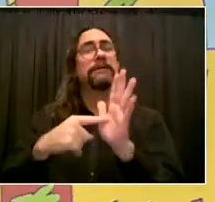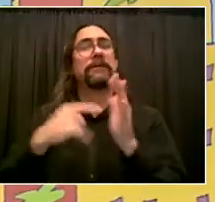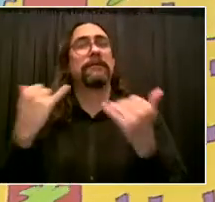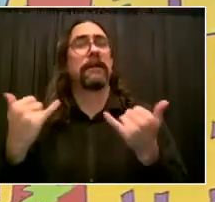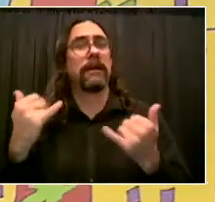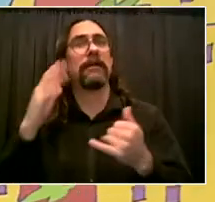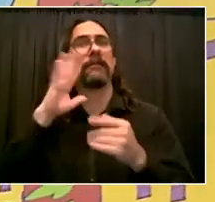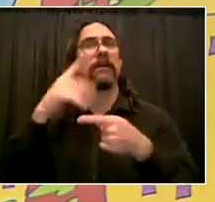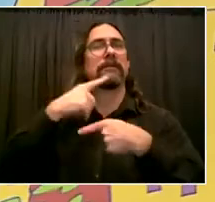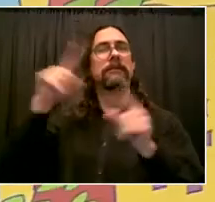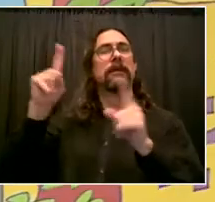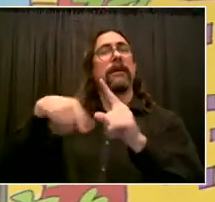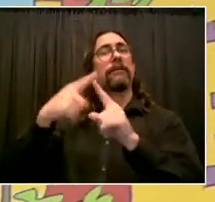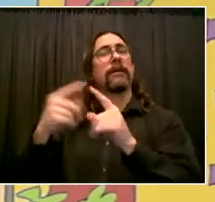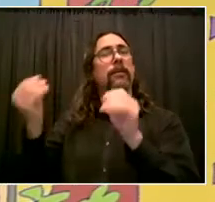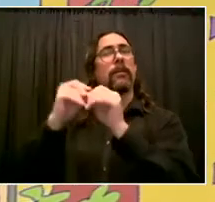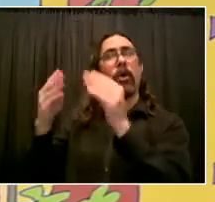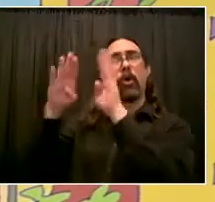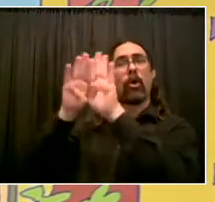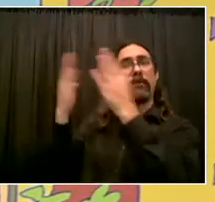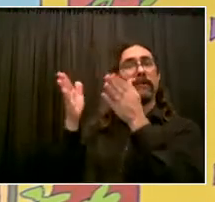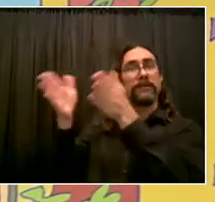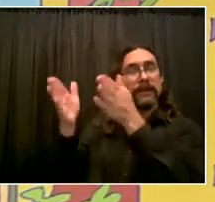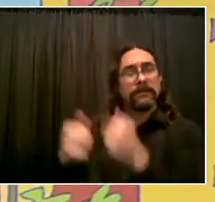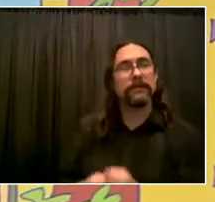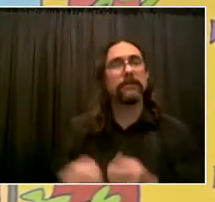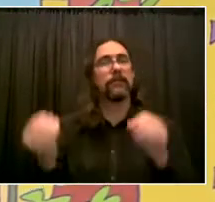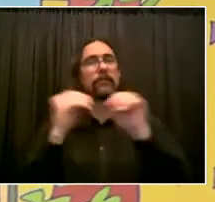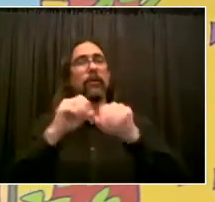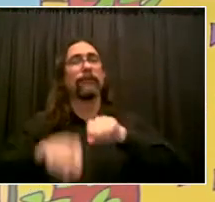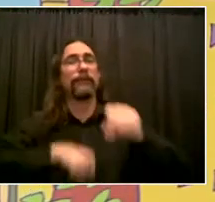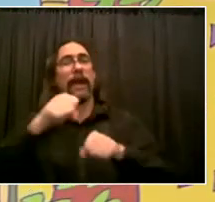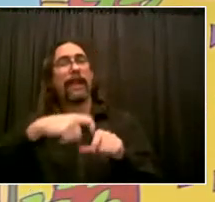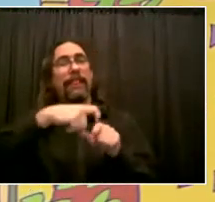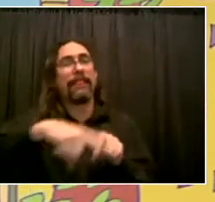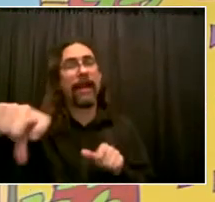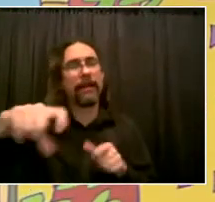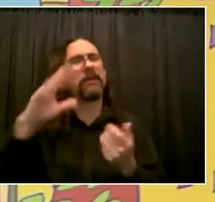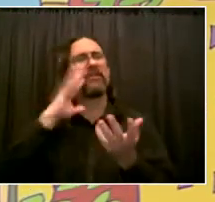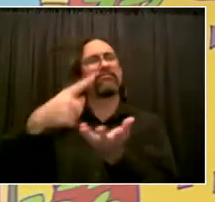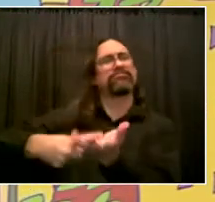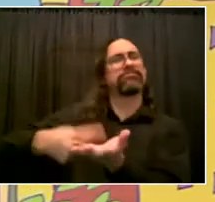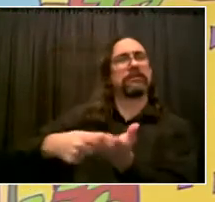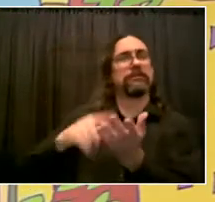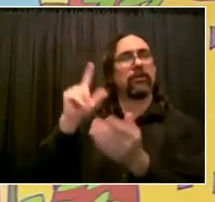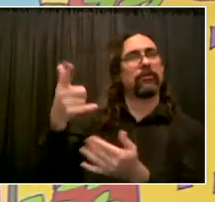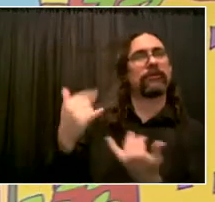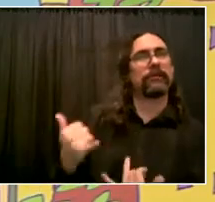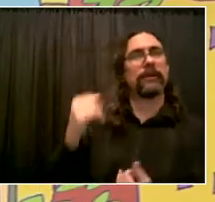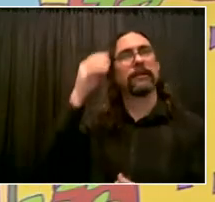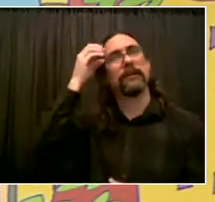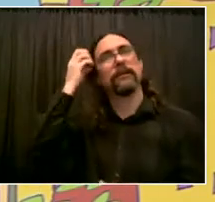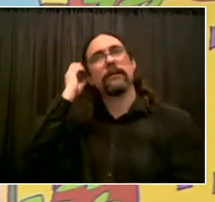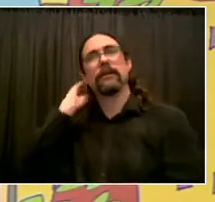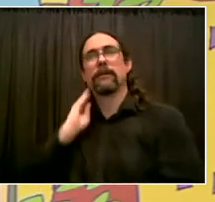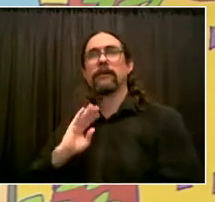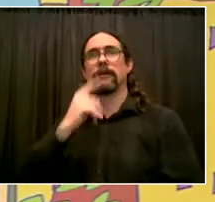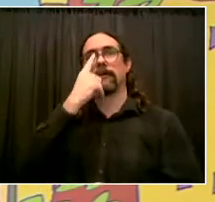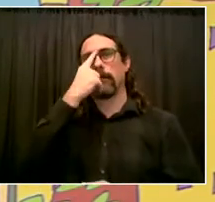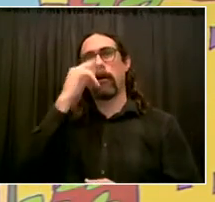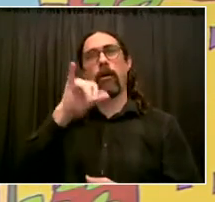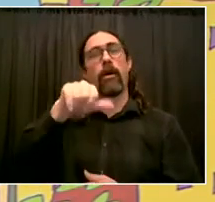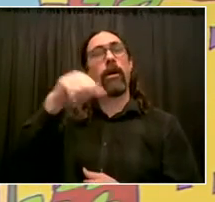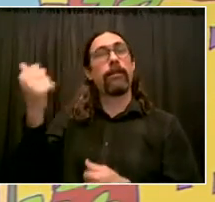be a wonderful new example. It'll be the largest shared street in the city, in the Flatiron District, giving back more and more space